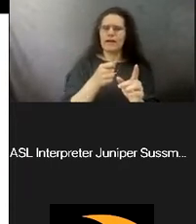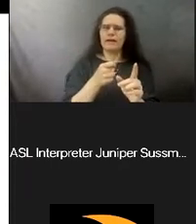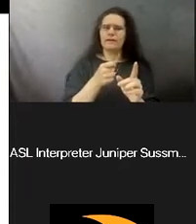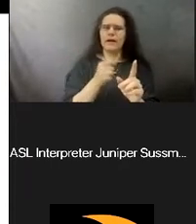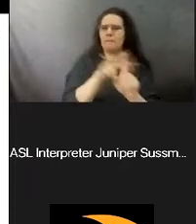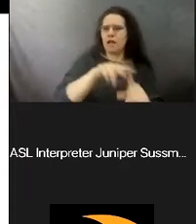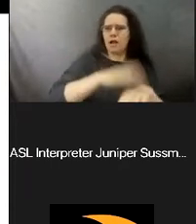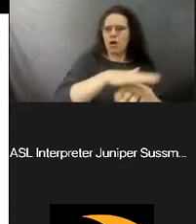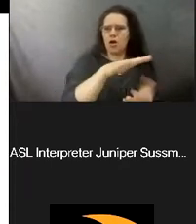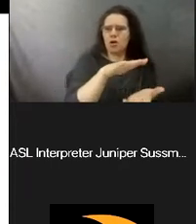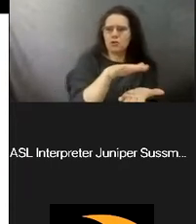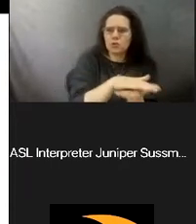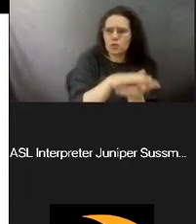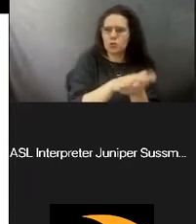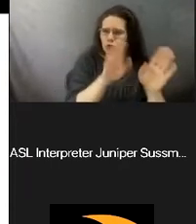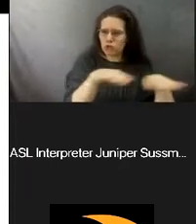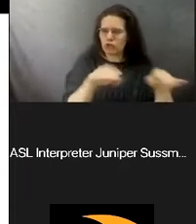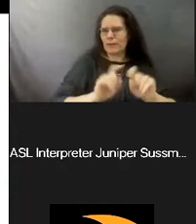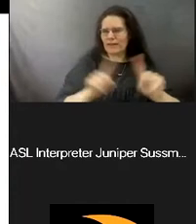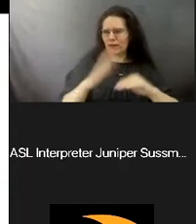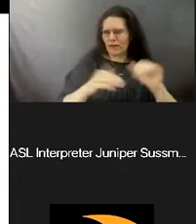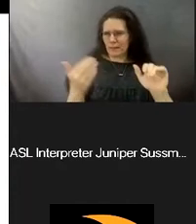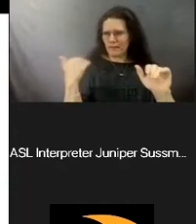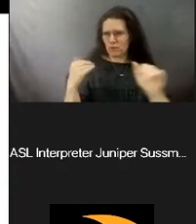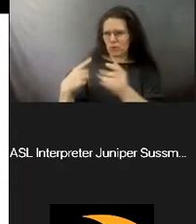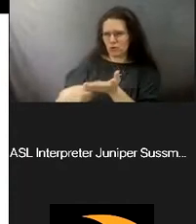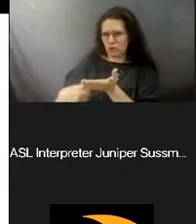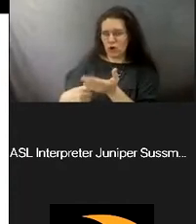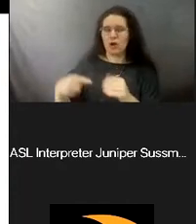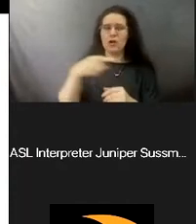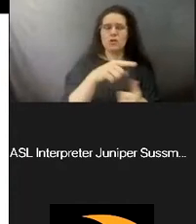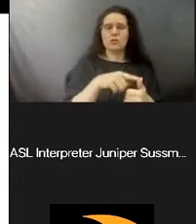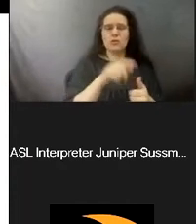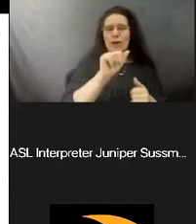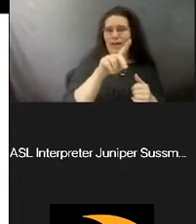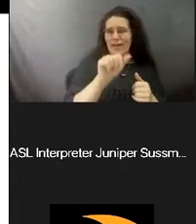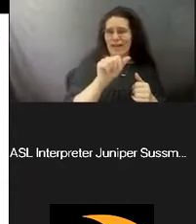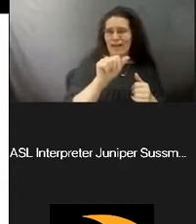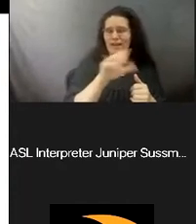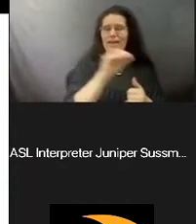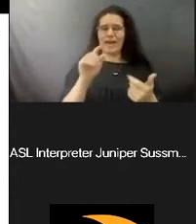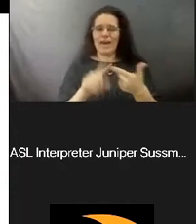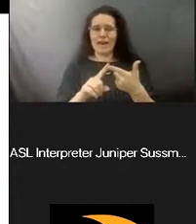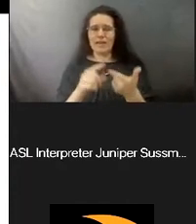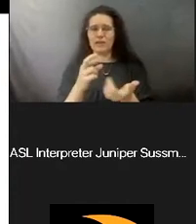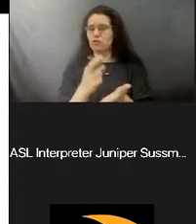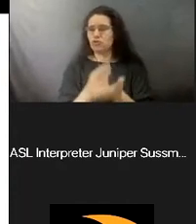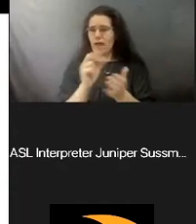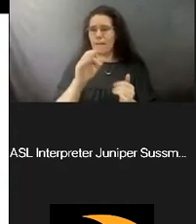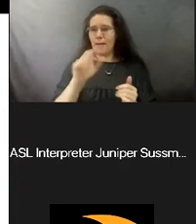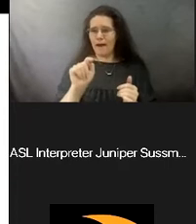population. So both the Americans with Disabilities Act and the Rehabilitation Act of 1973